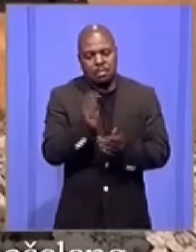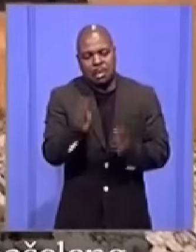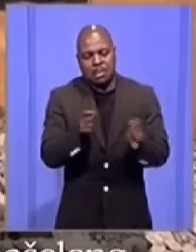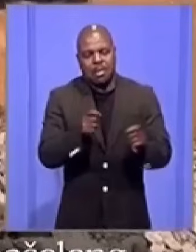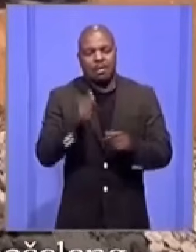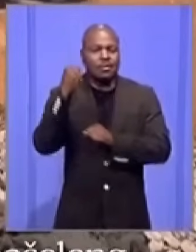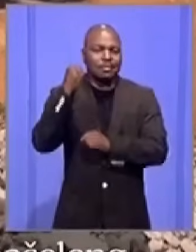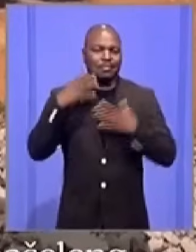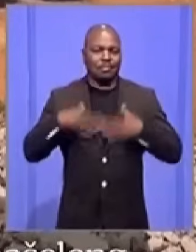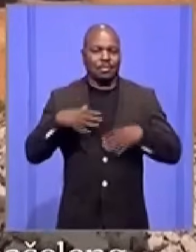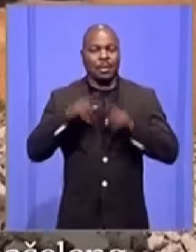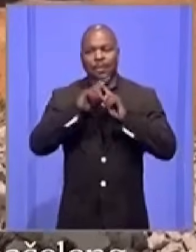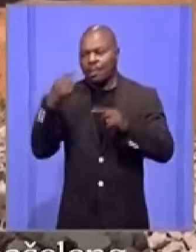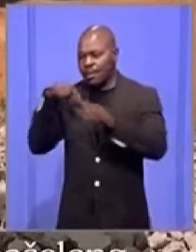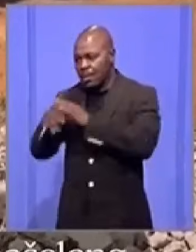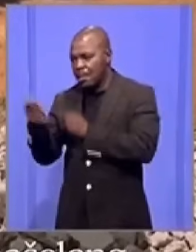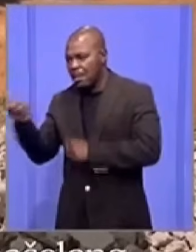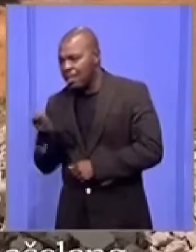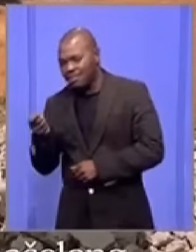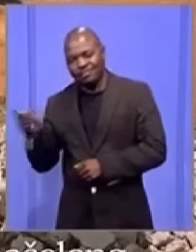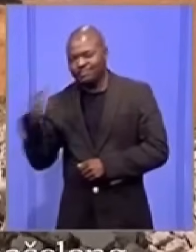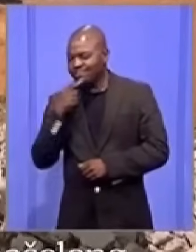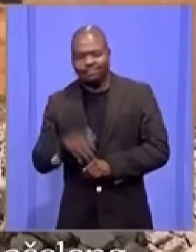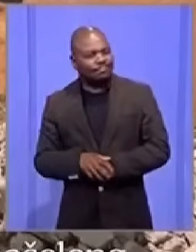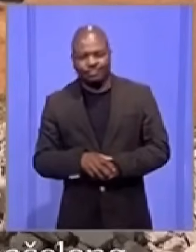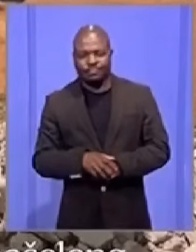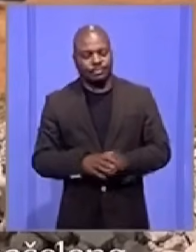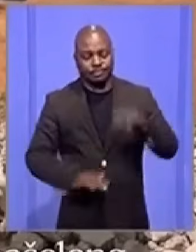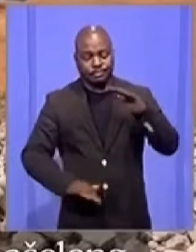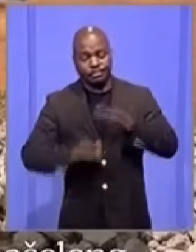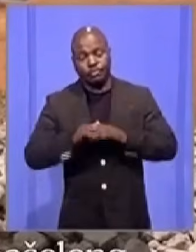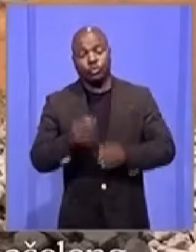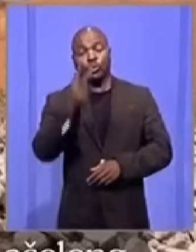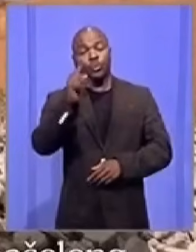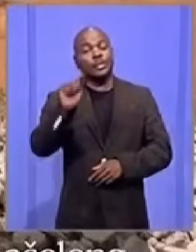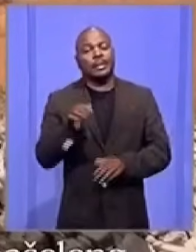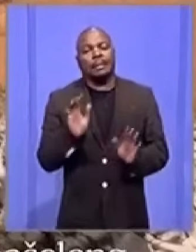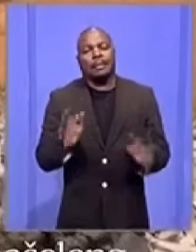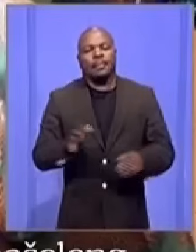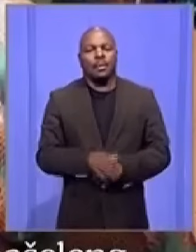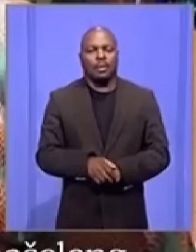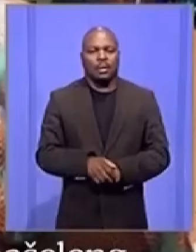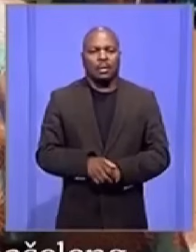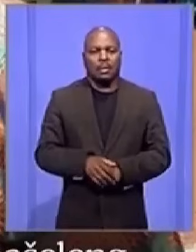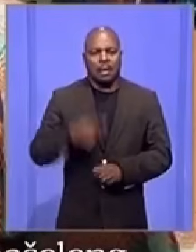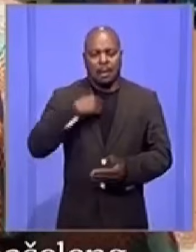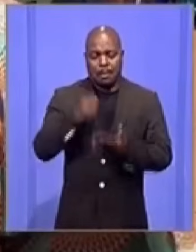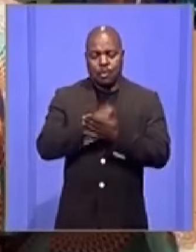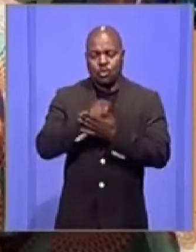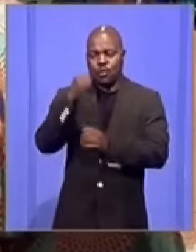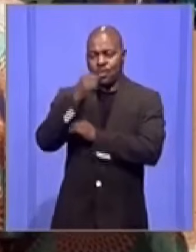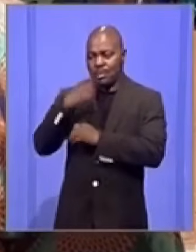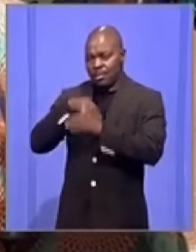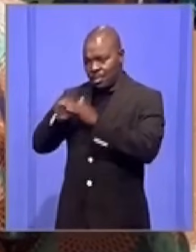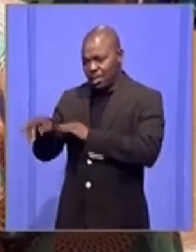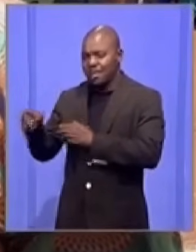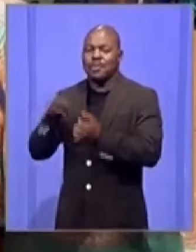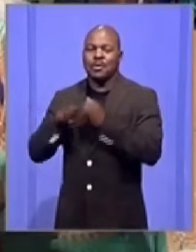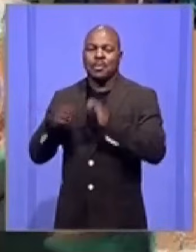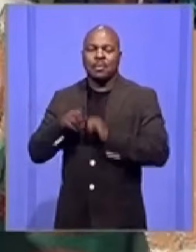o romakaditše ke ga a botswa gore o dumeletše go ntšha fela dikete tše pedi yane ya ke ya boskon ke bare bosatra ngwa o feta